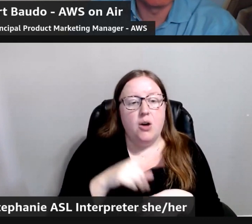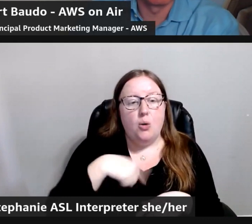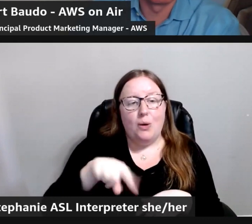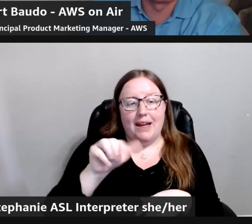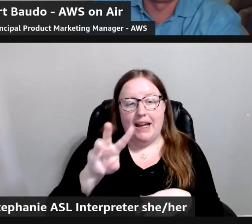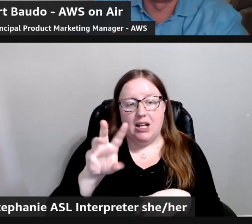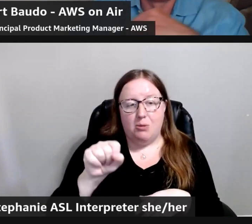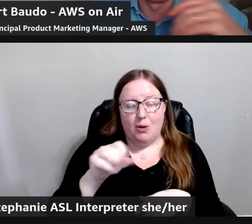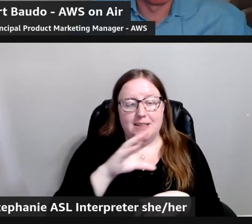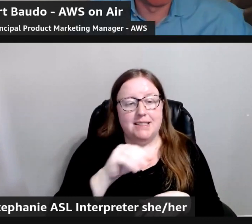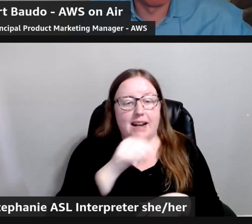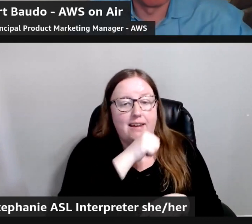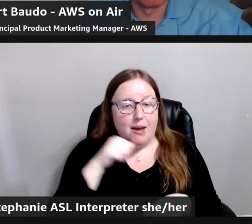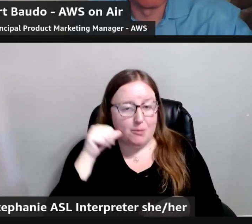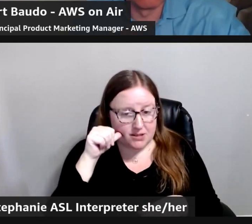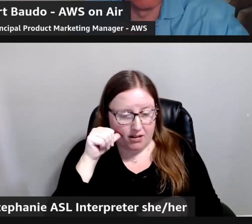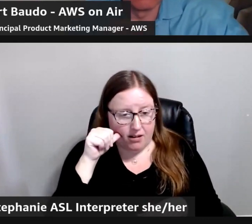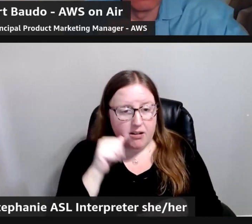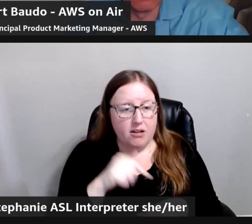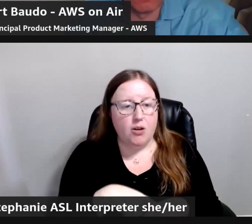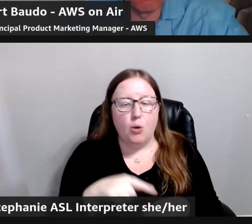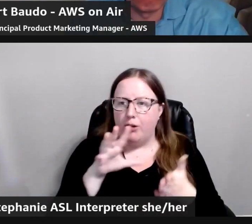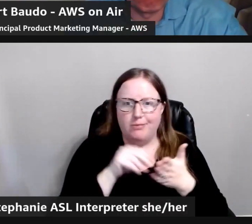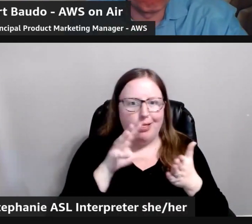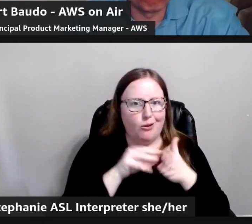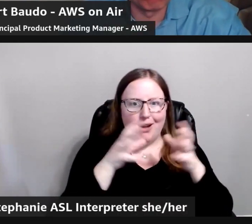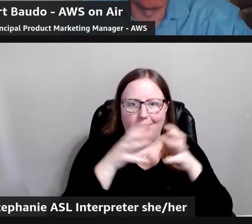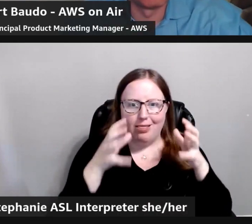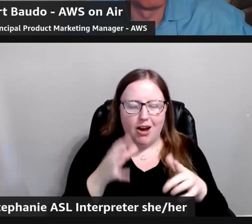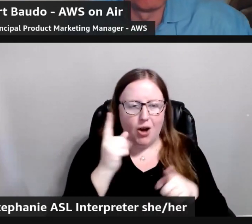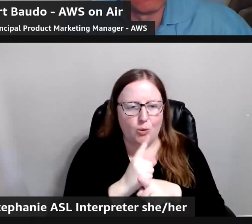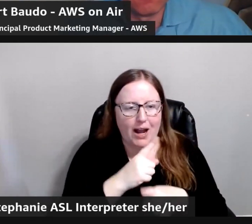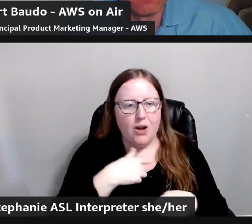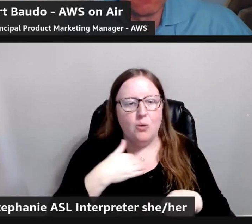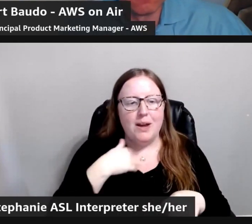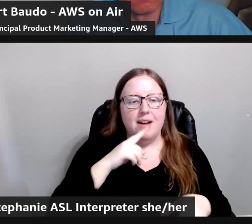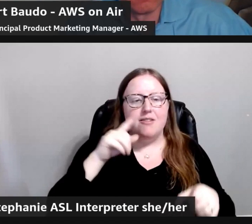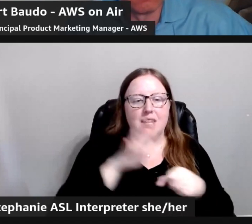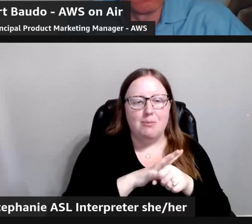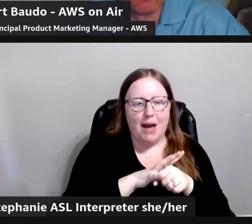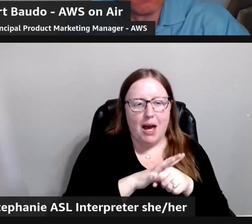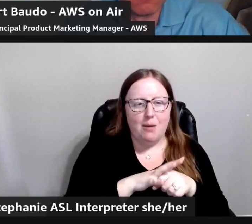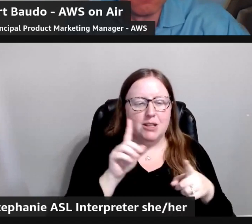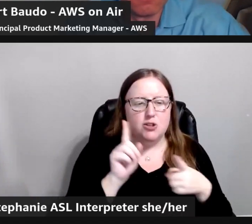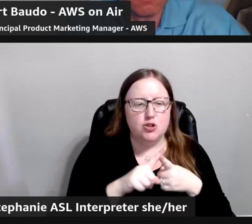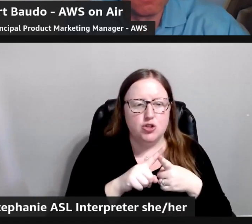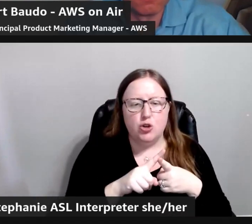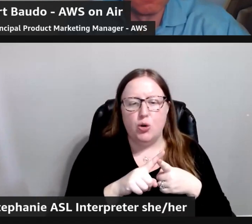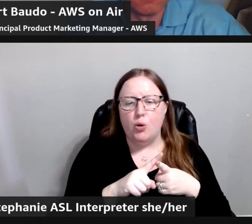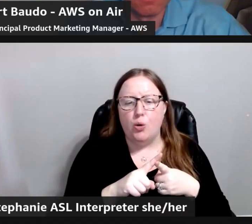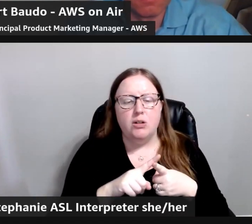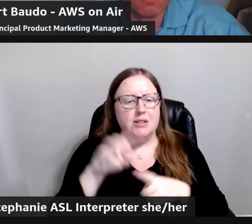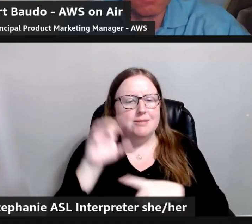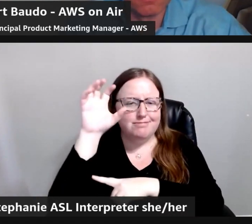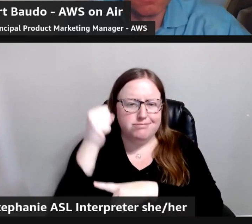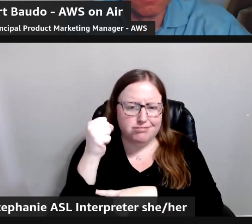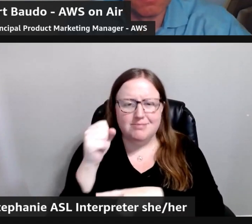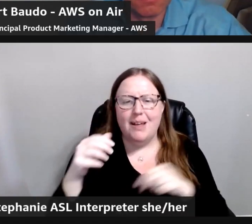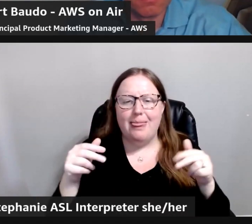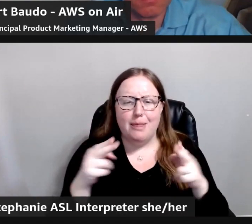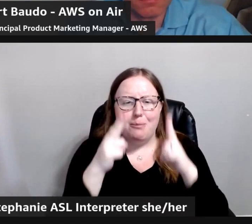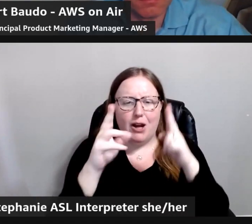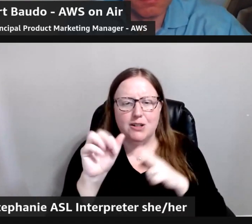and certainly across Amazon we're learning a lot, right? As we make commitments to beat the Paris Accords by, I think, 10 years, and we're